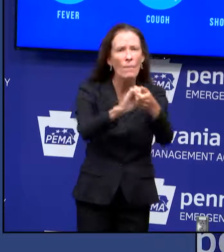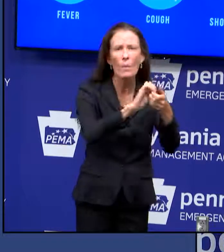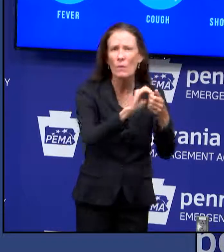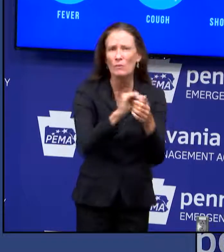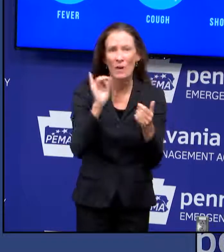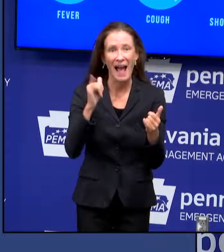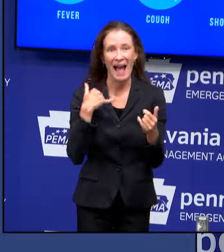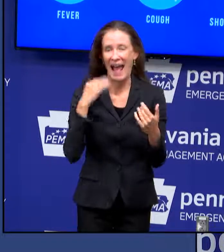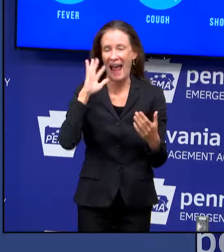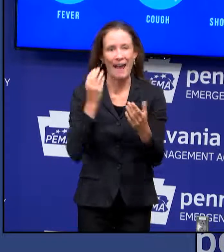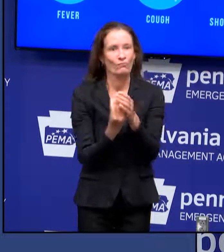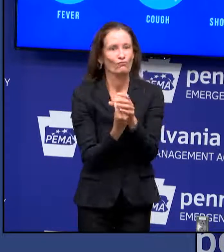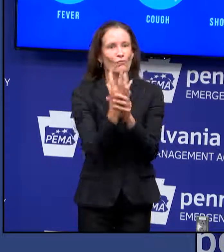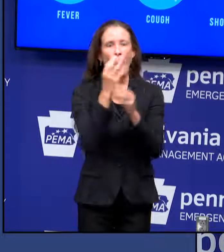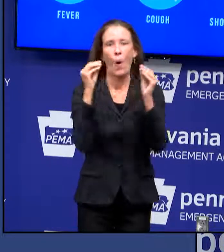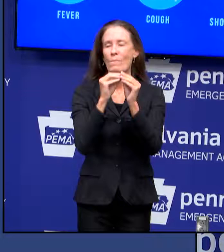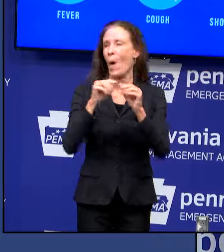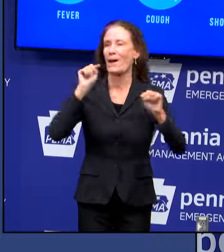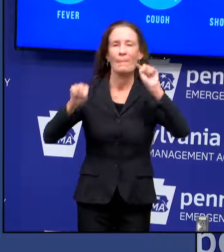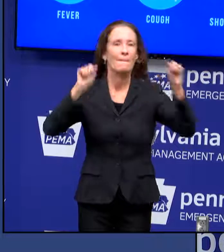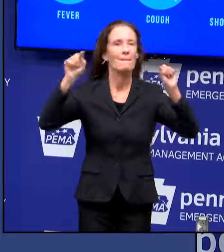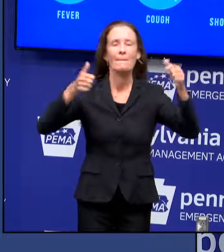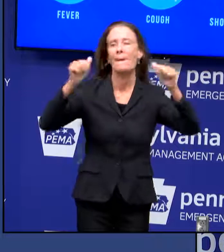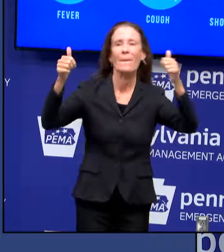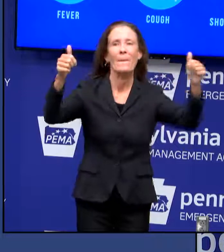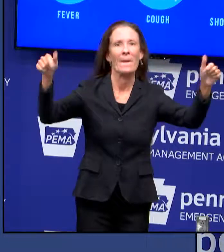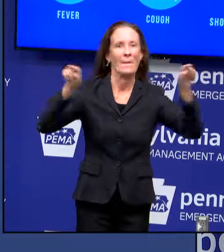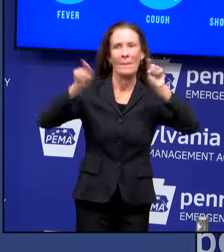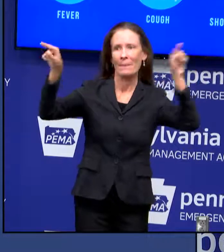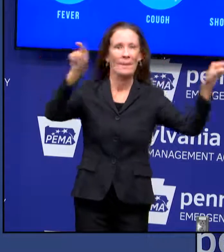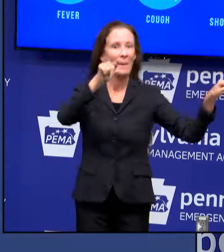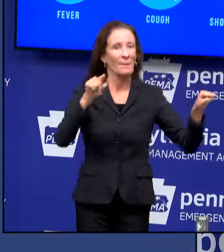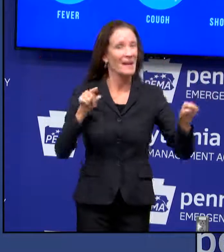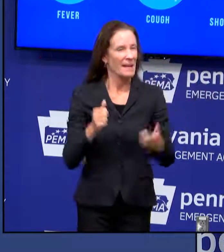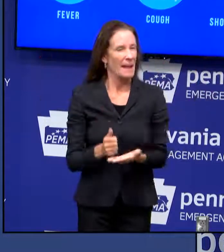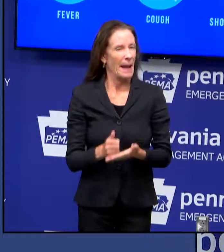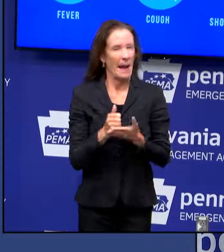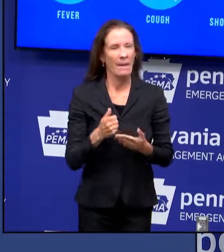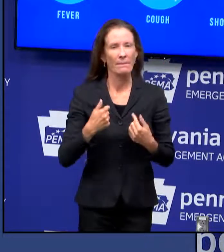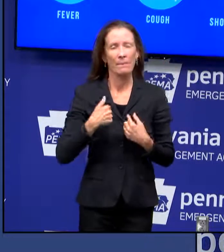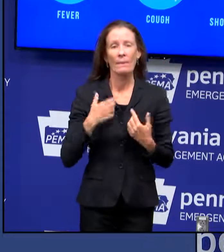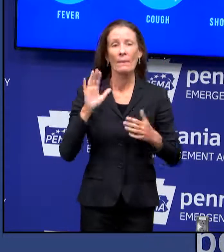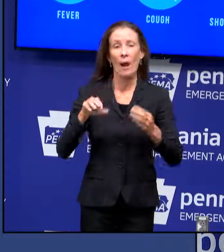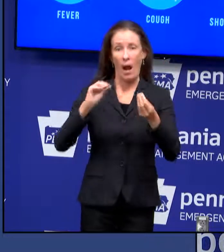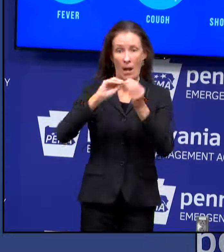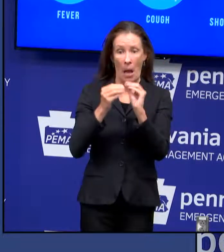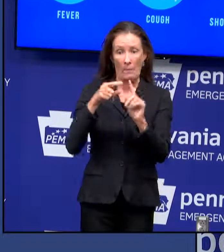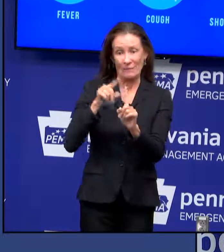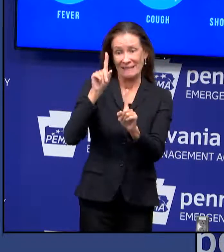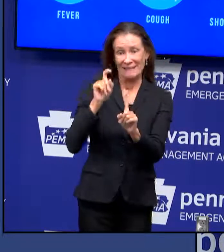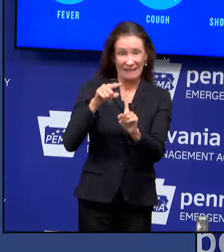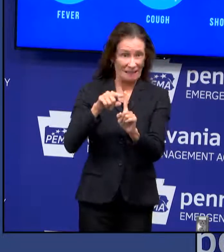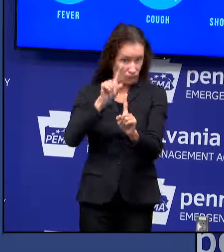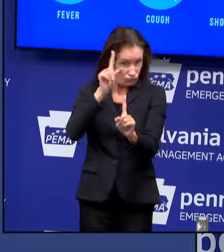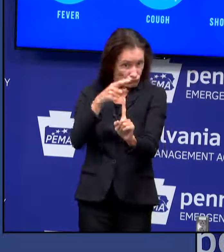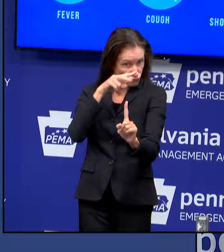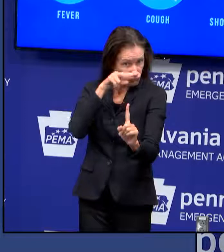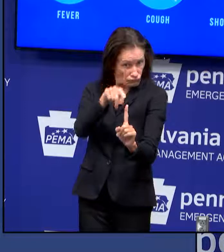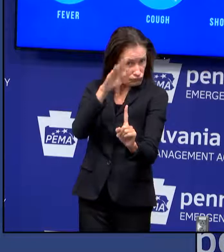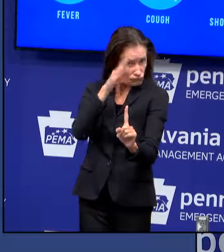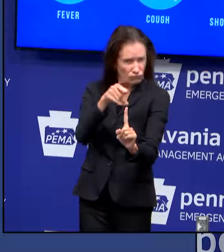communities across the Commonwealth. Again, the issue is not just how many tests you have the capacity to do, but it's